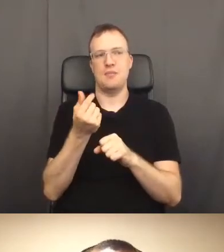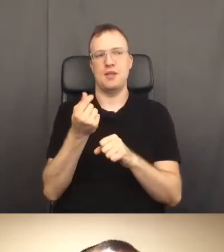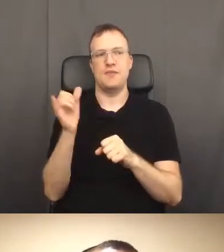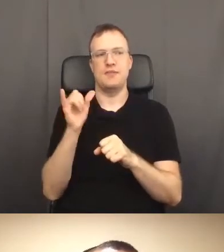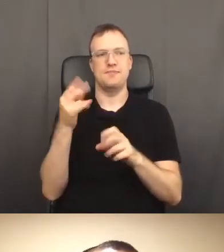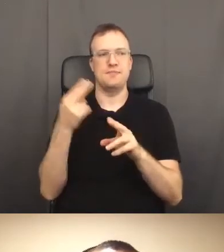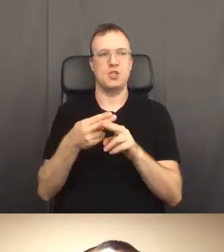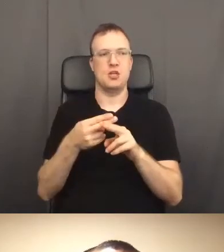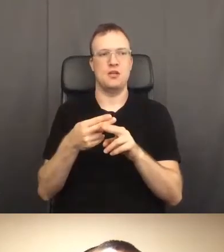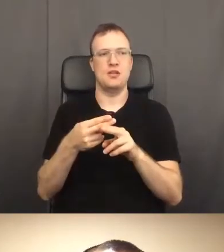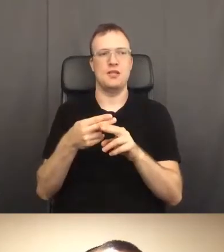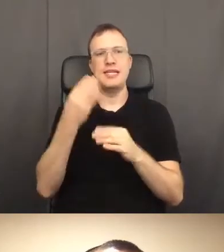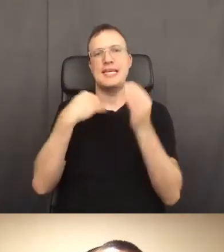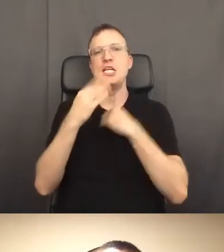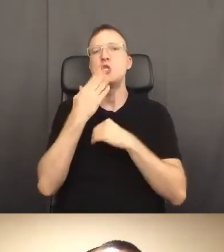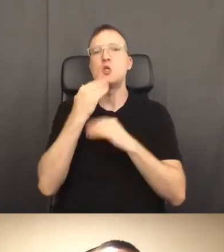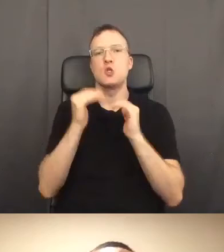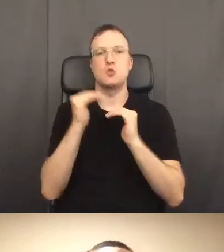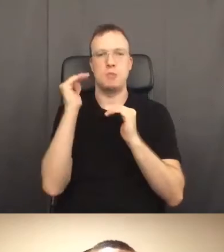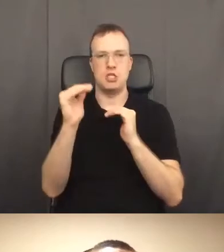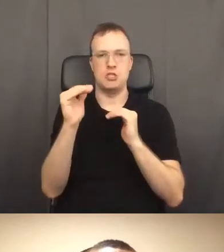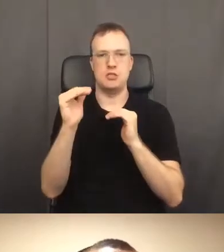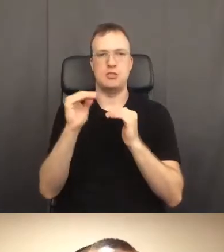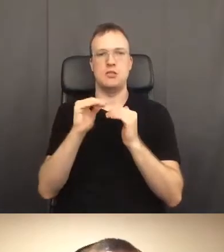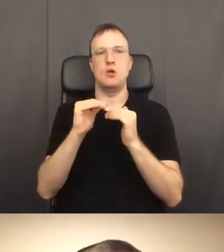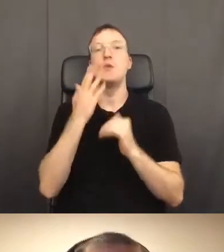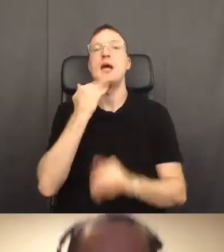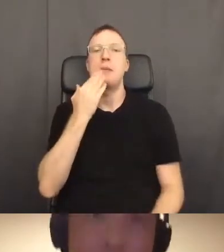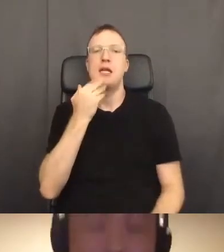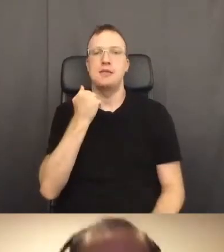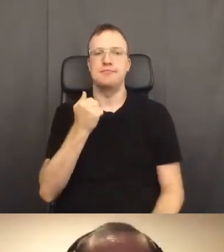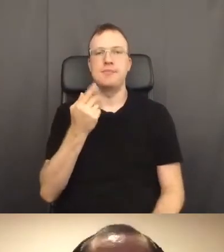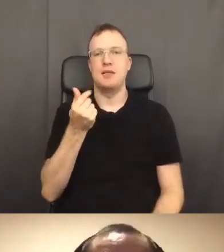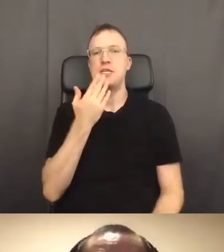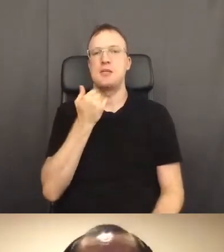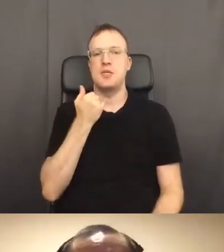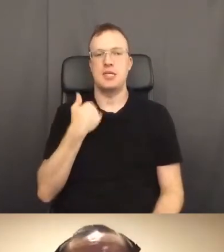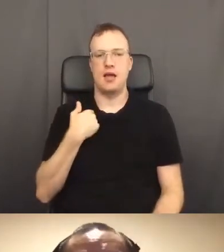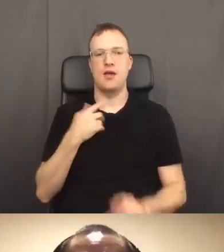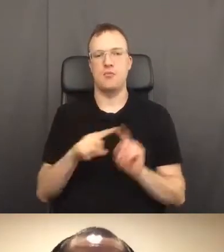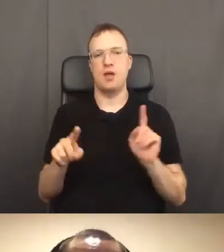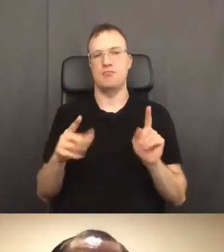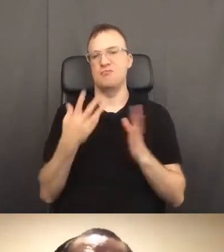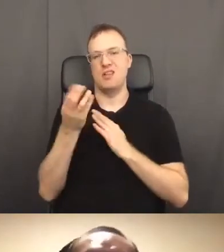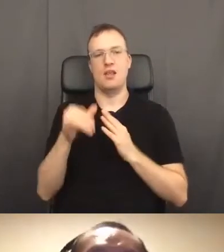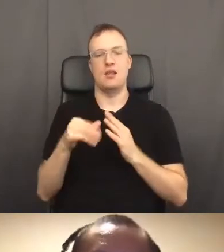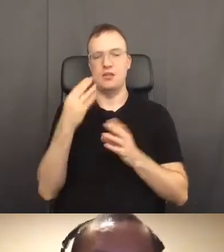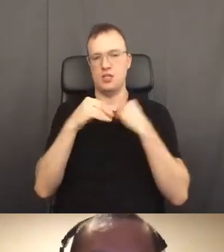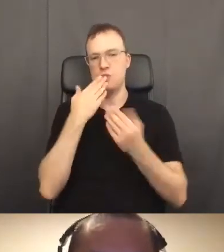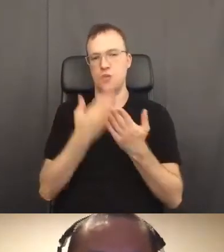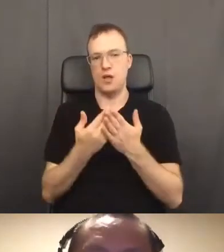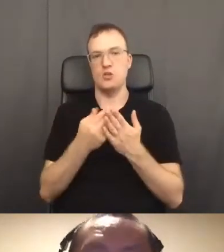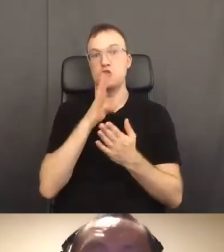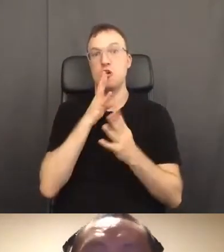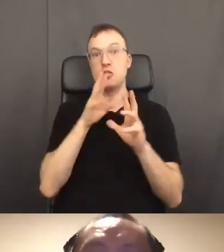like eating sugar too much and diabetic. So other than that, he eats well and he talks a